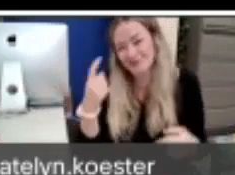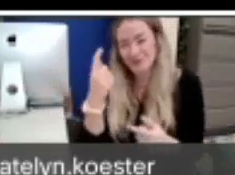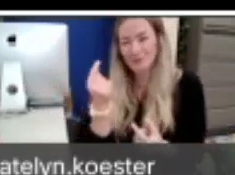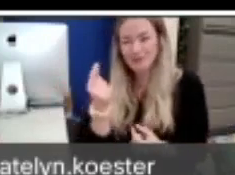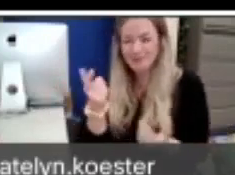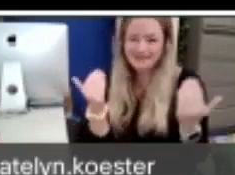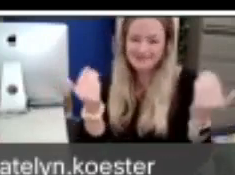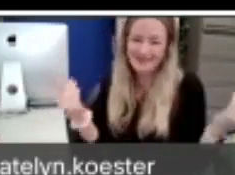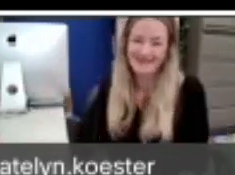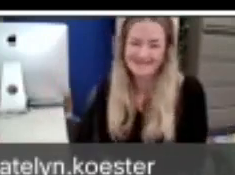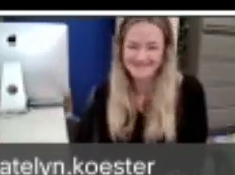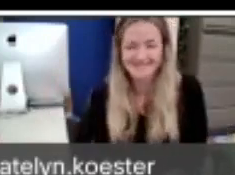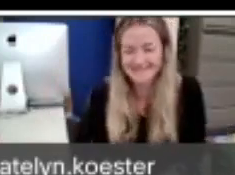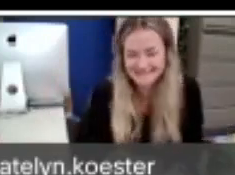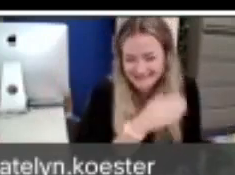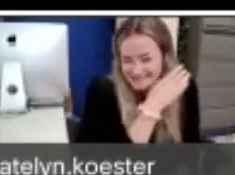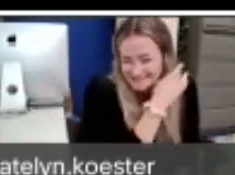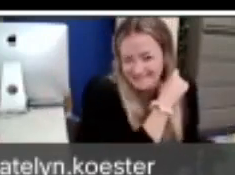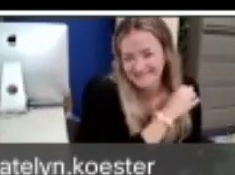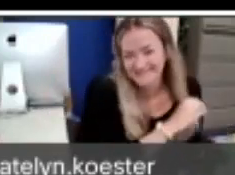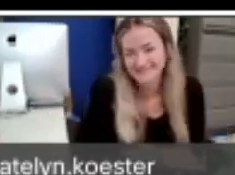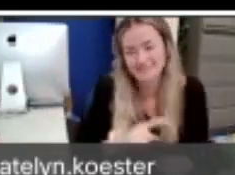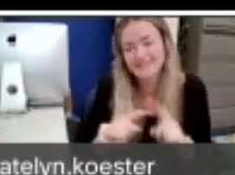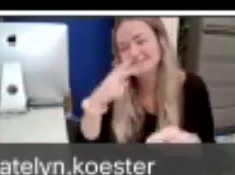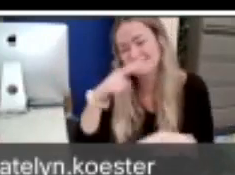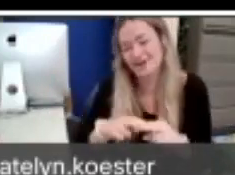I mean, they're kids, right? So what are you going to do? What do you expect?